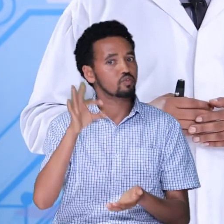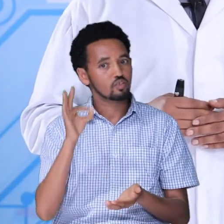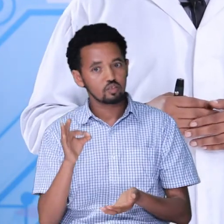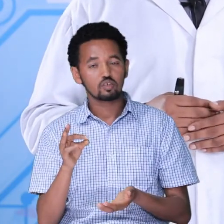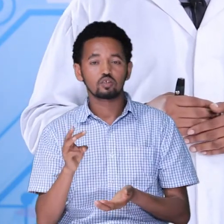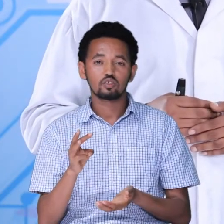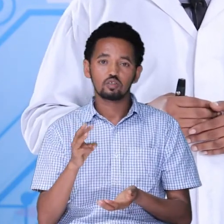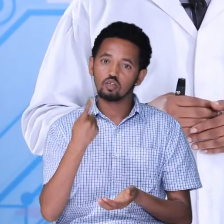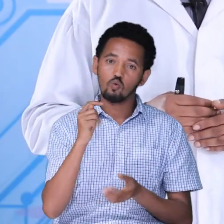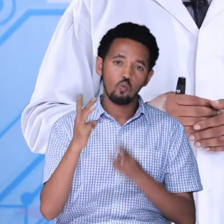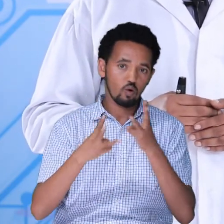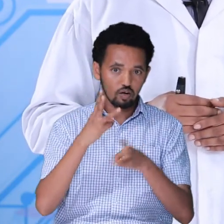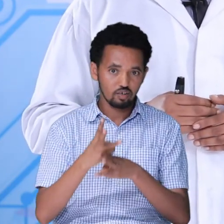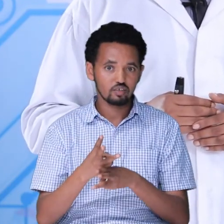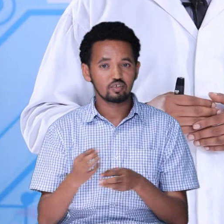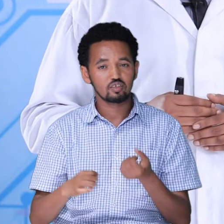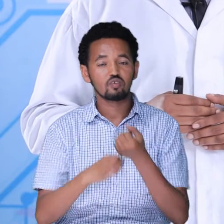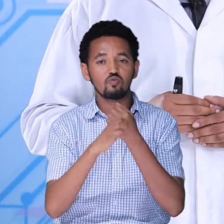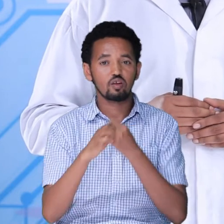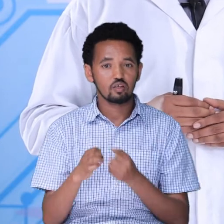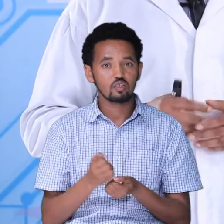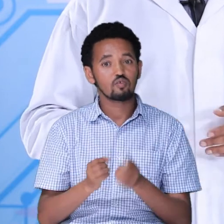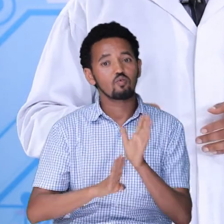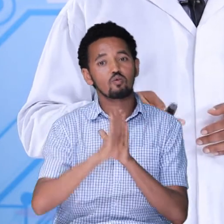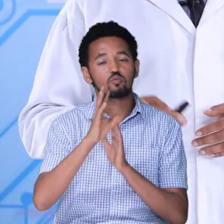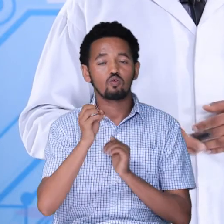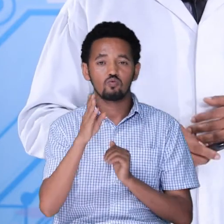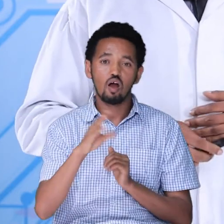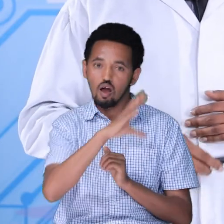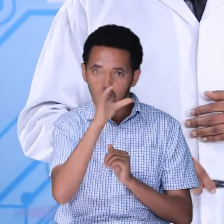world. It affects the development of Africa.